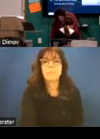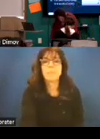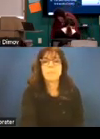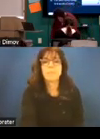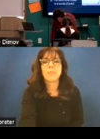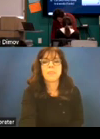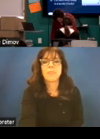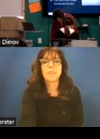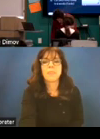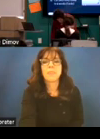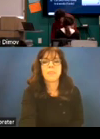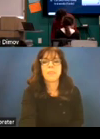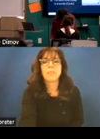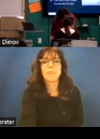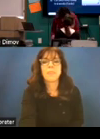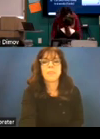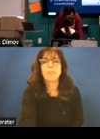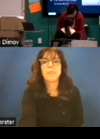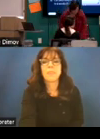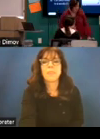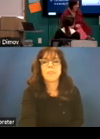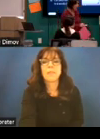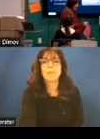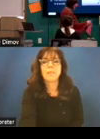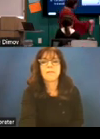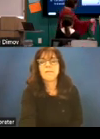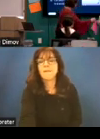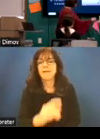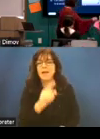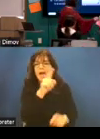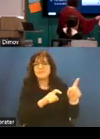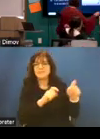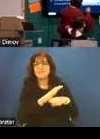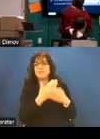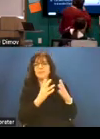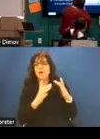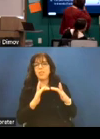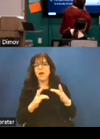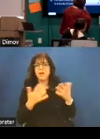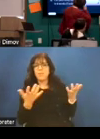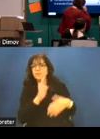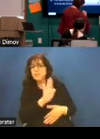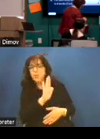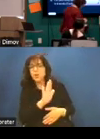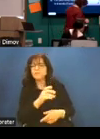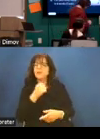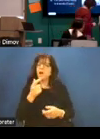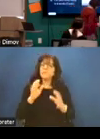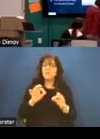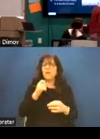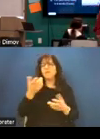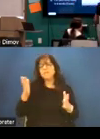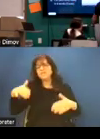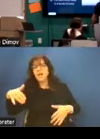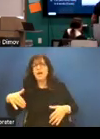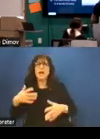It's not perfect yet. I don't know. Who else has No one one? has Doesn't have perfect to be yet. perfect. No one has perfect. Candy,